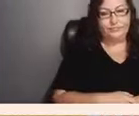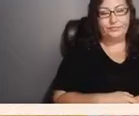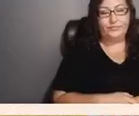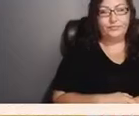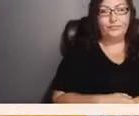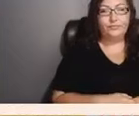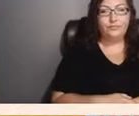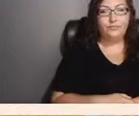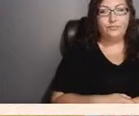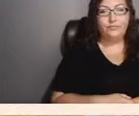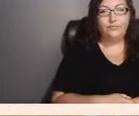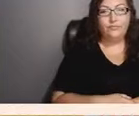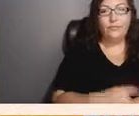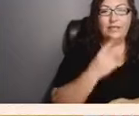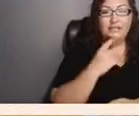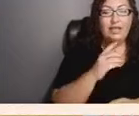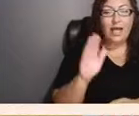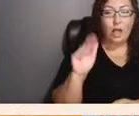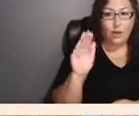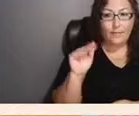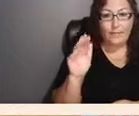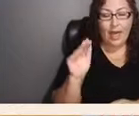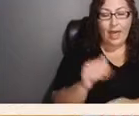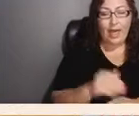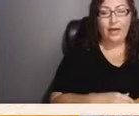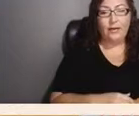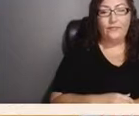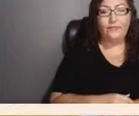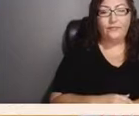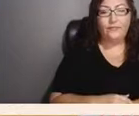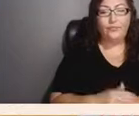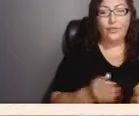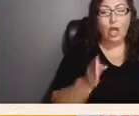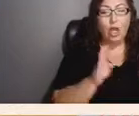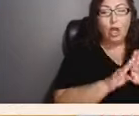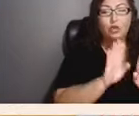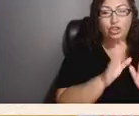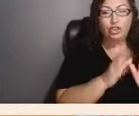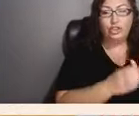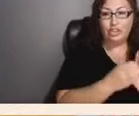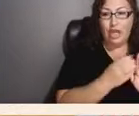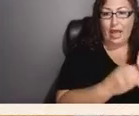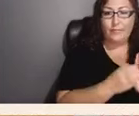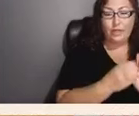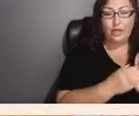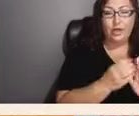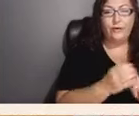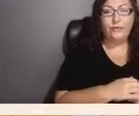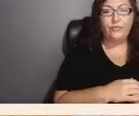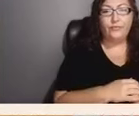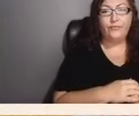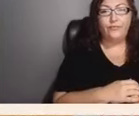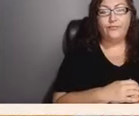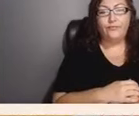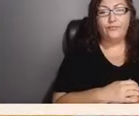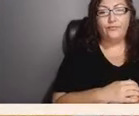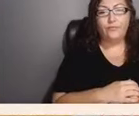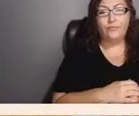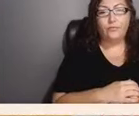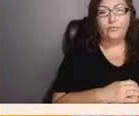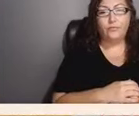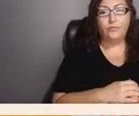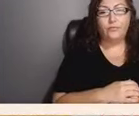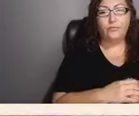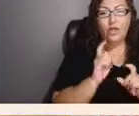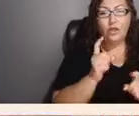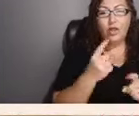Saying goodbye closes a chapter. You taught us well, you gave us